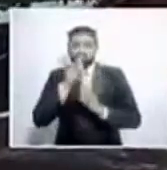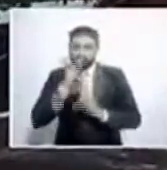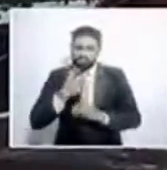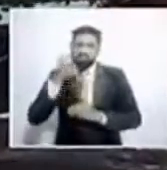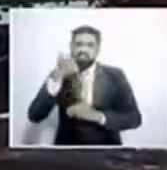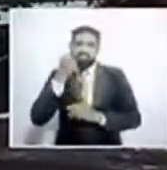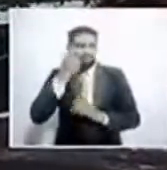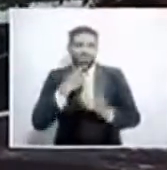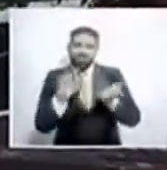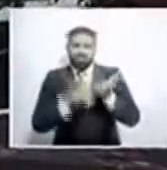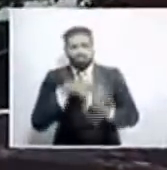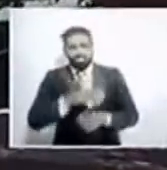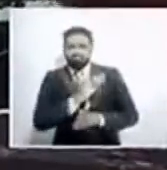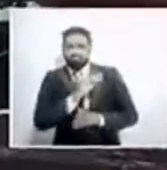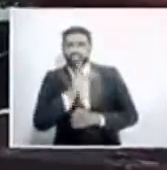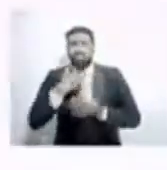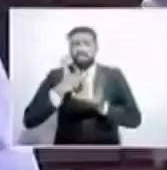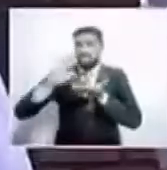fight on his behalf.